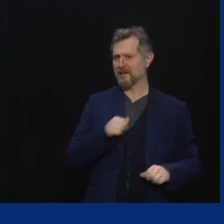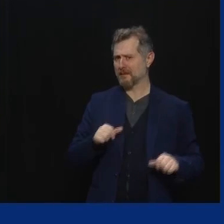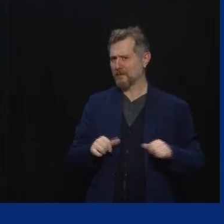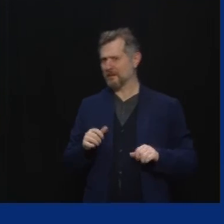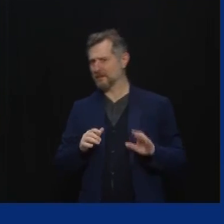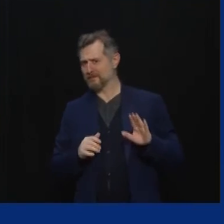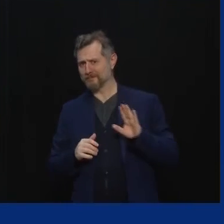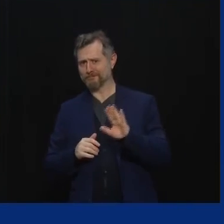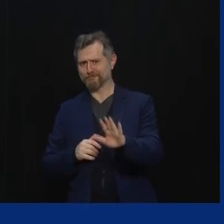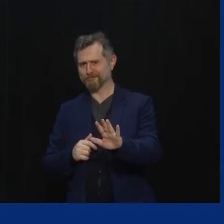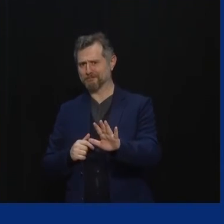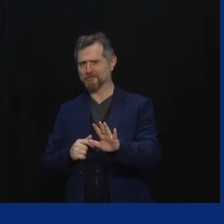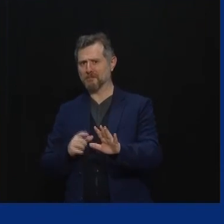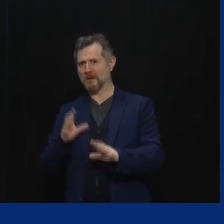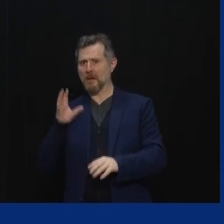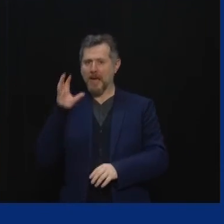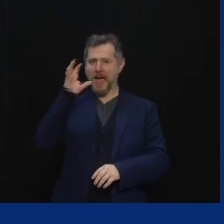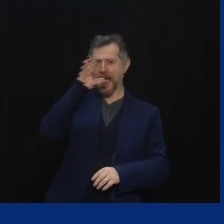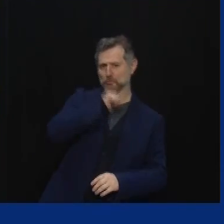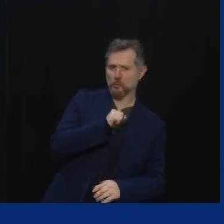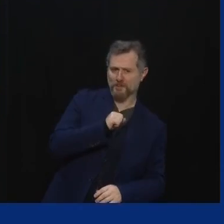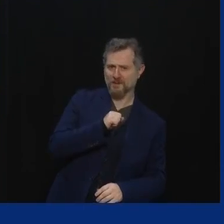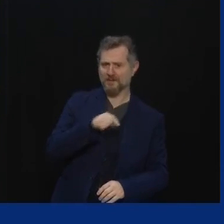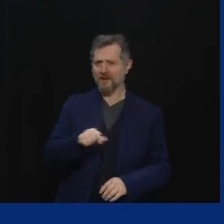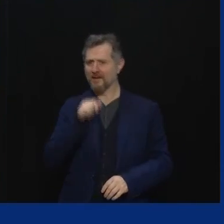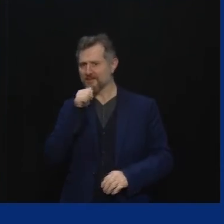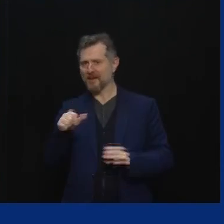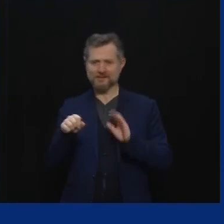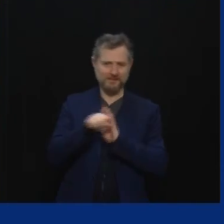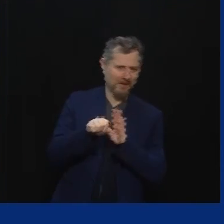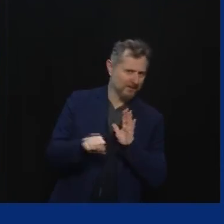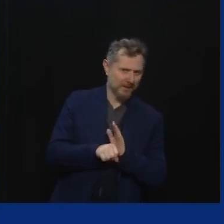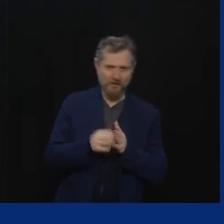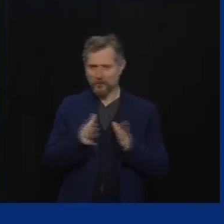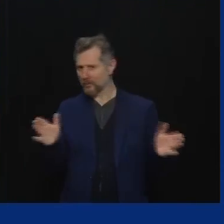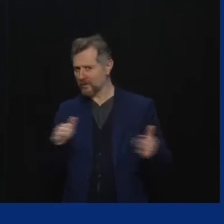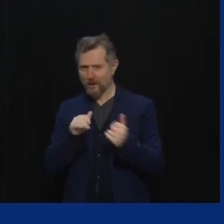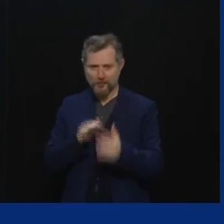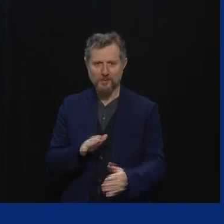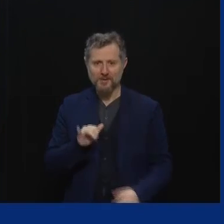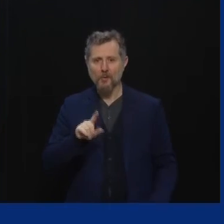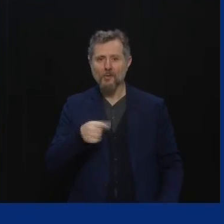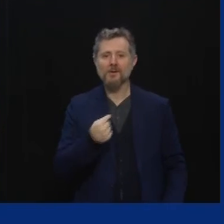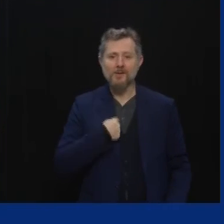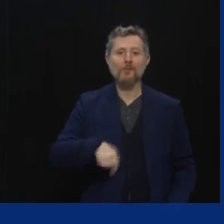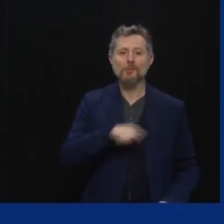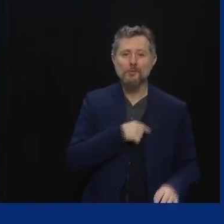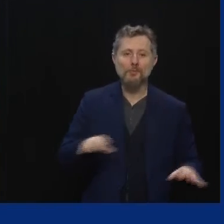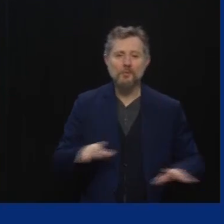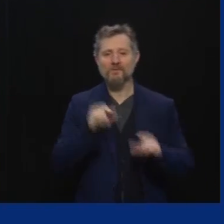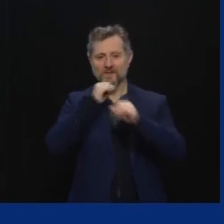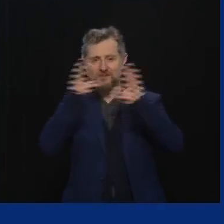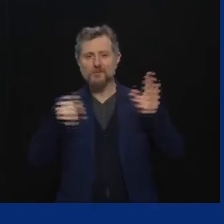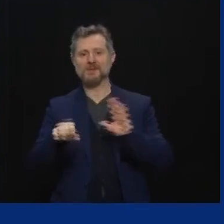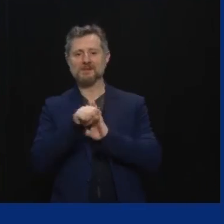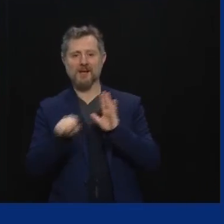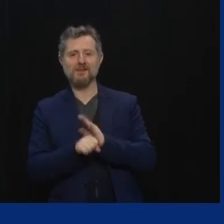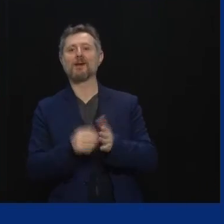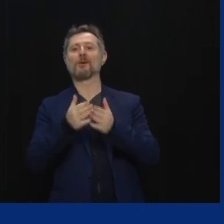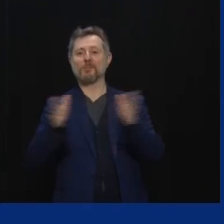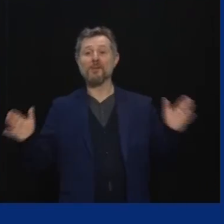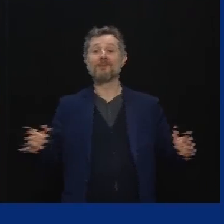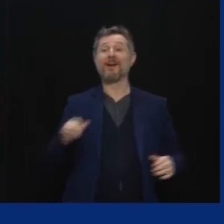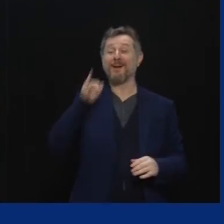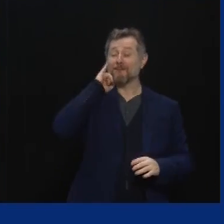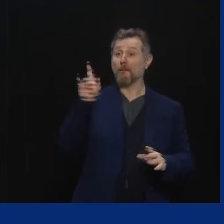presumption that it's not a statewide approach. All we do is think about statewide and how we can respond to this. But where it pops up in a negative way,